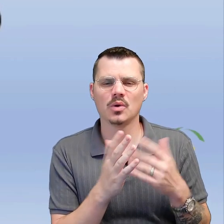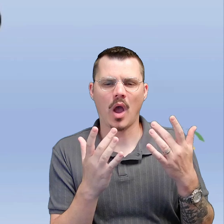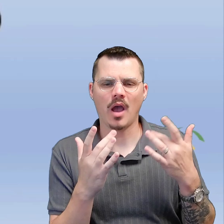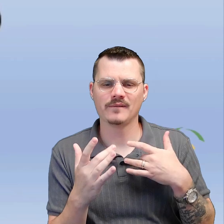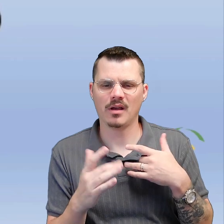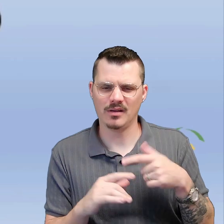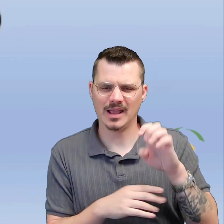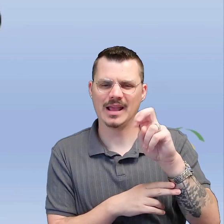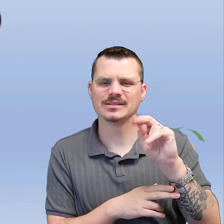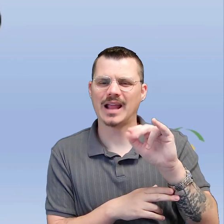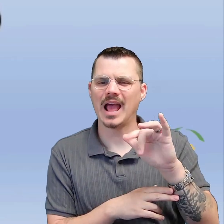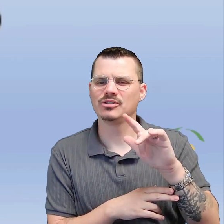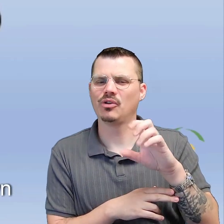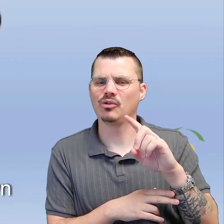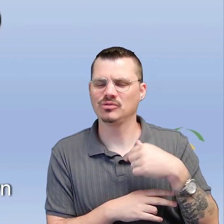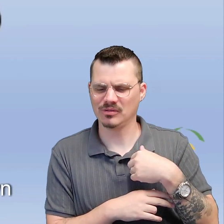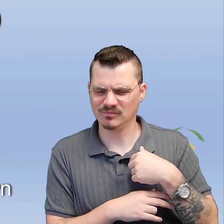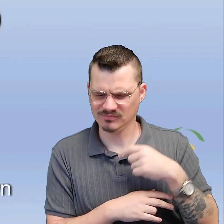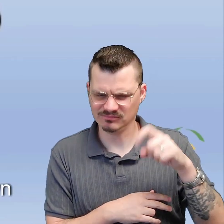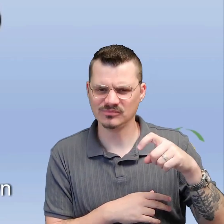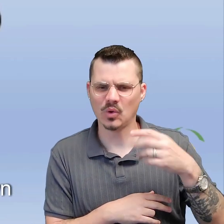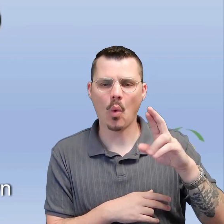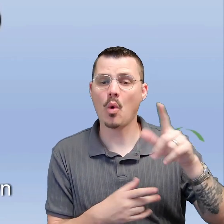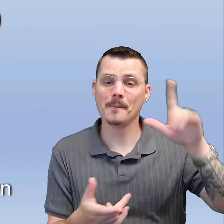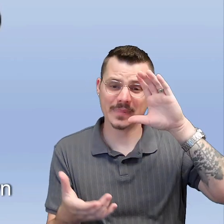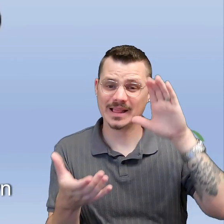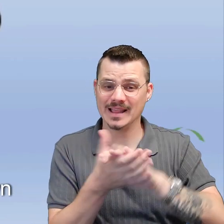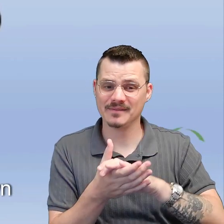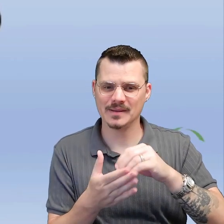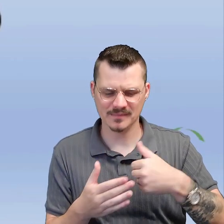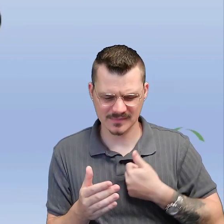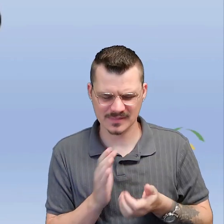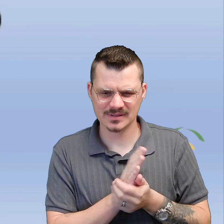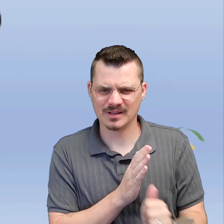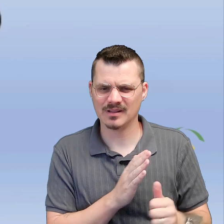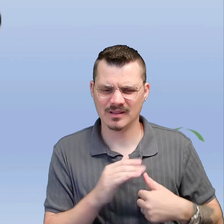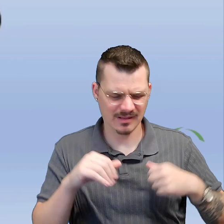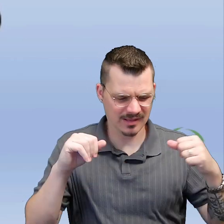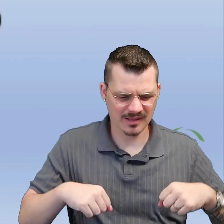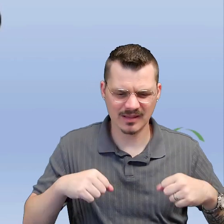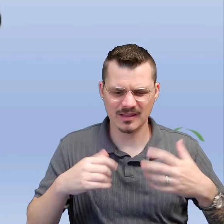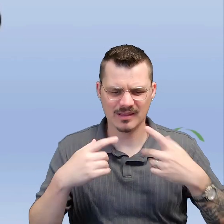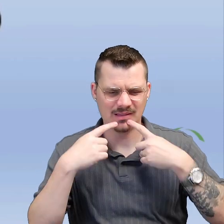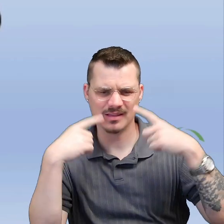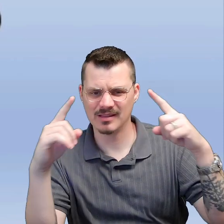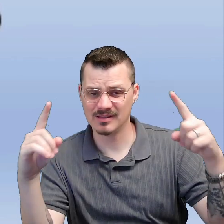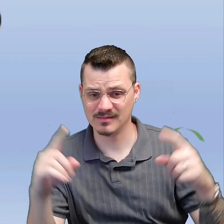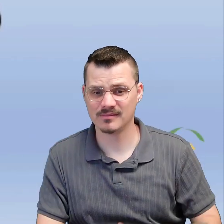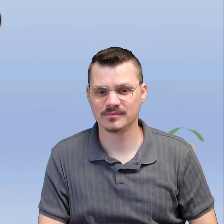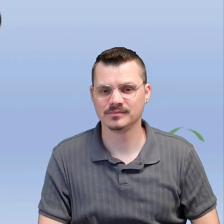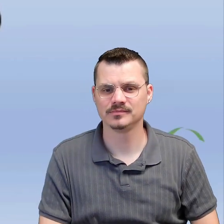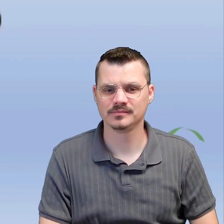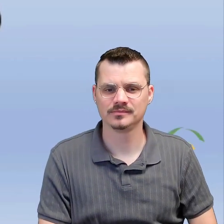way magnified entitlement or way magnified belief in their own skills, capabilities, and accomplishments.